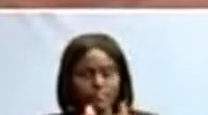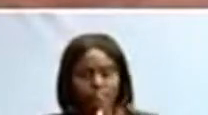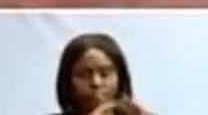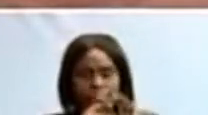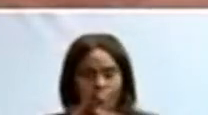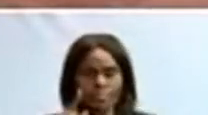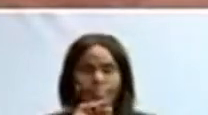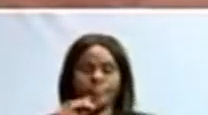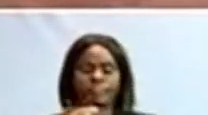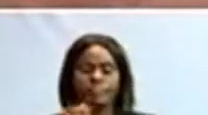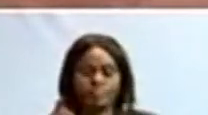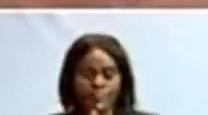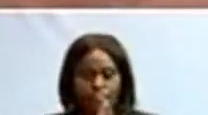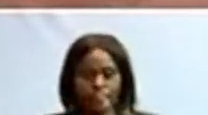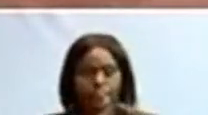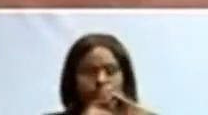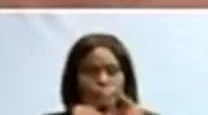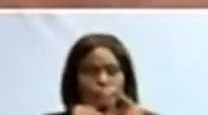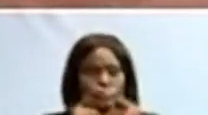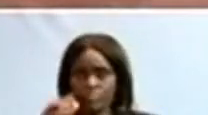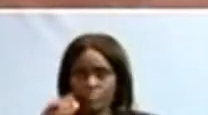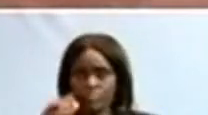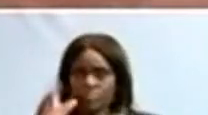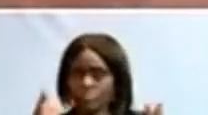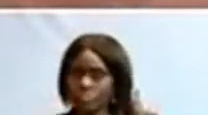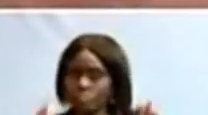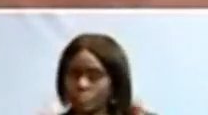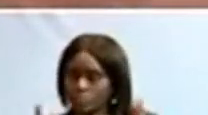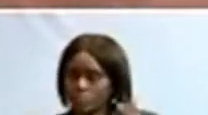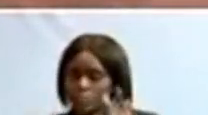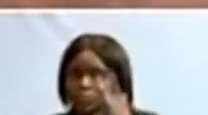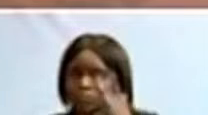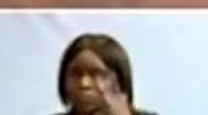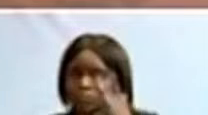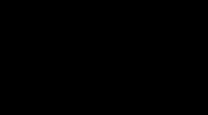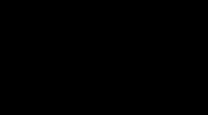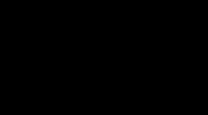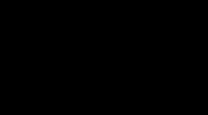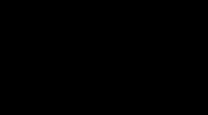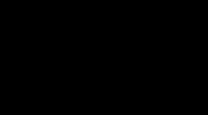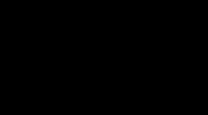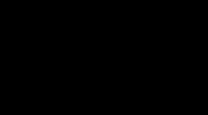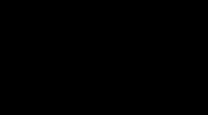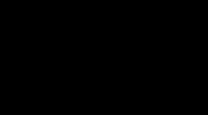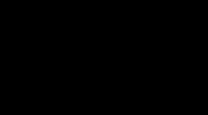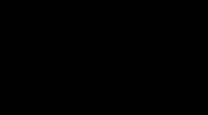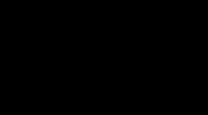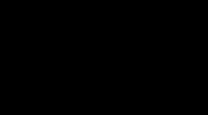variances or discrepancies between the township's